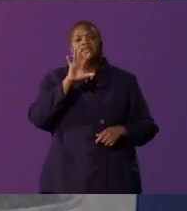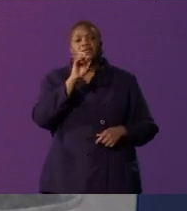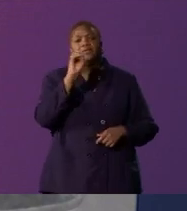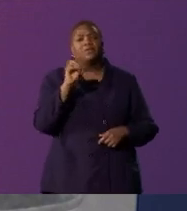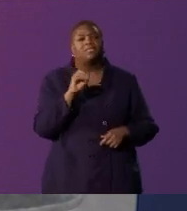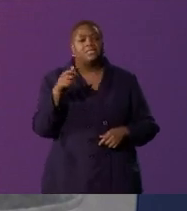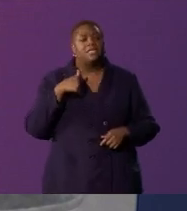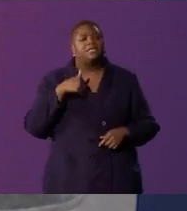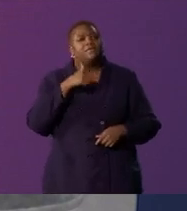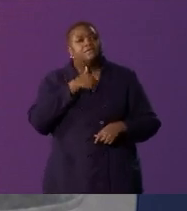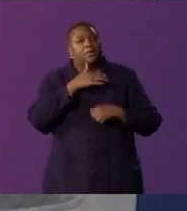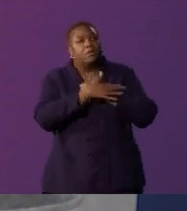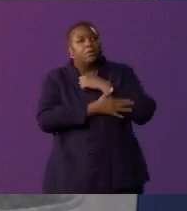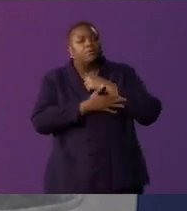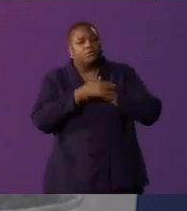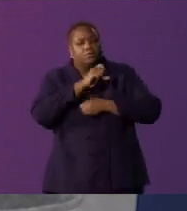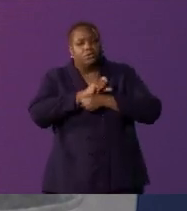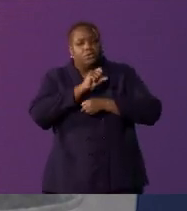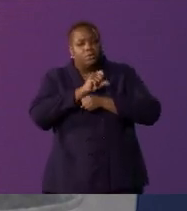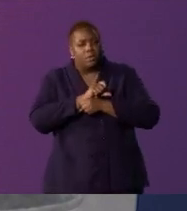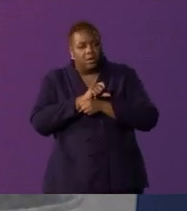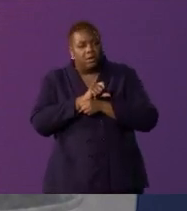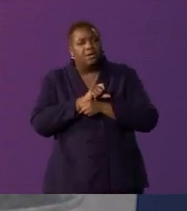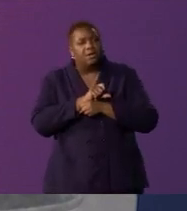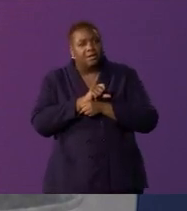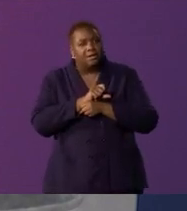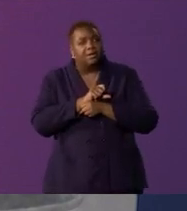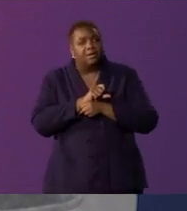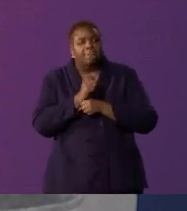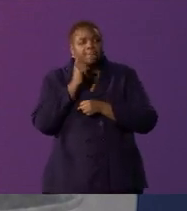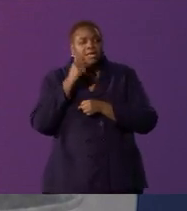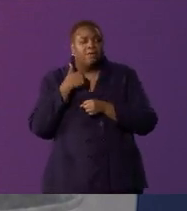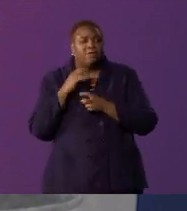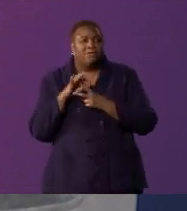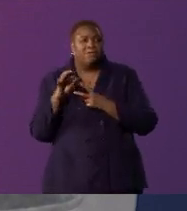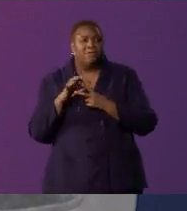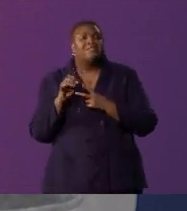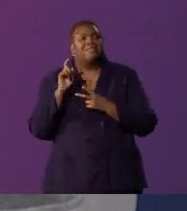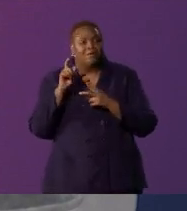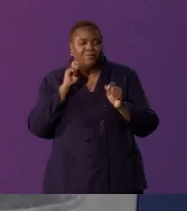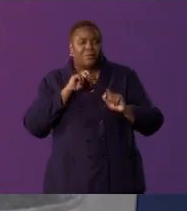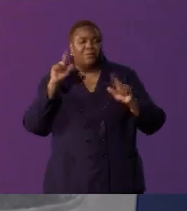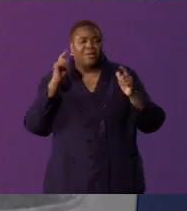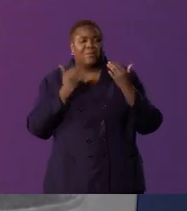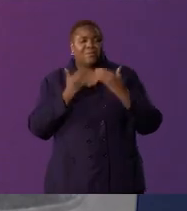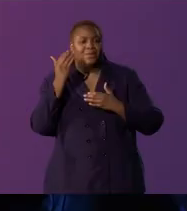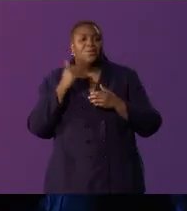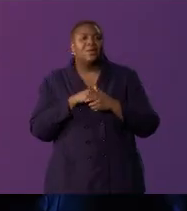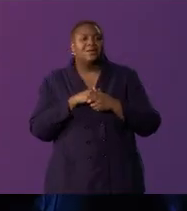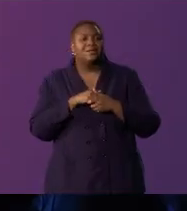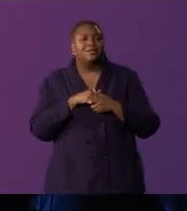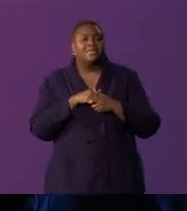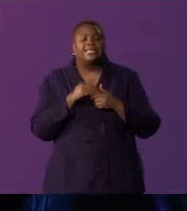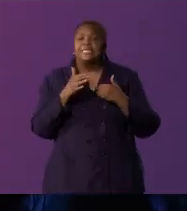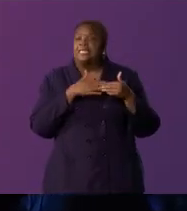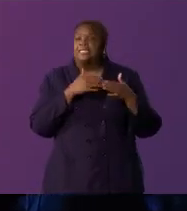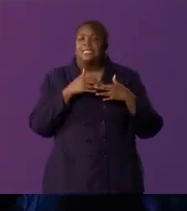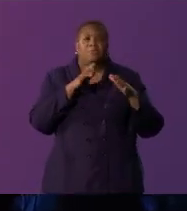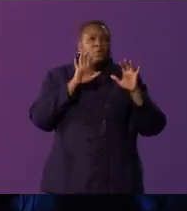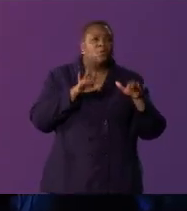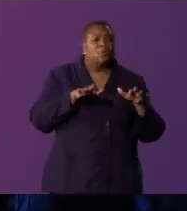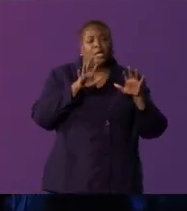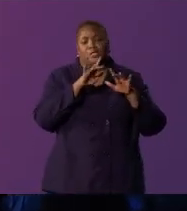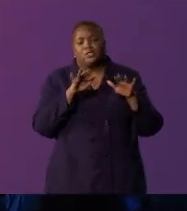85% of our country's workforce didn't have a choice but to get up in the morning, rain, snow,